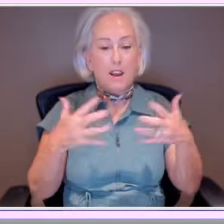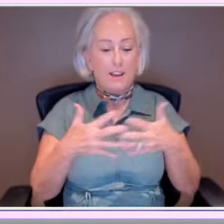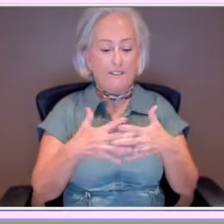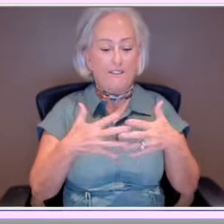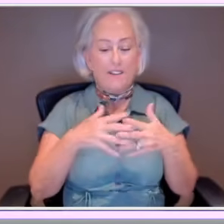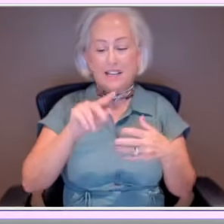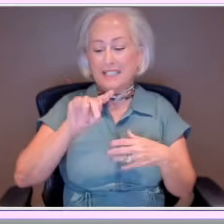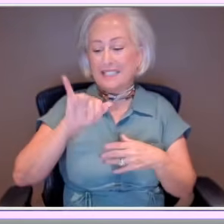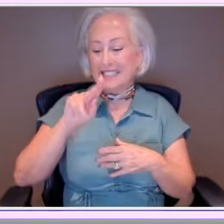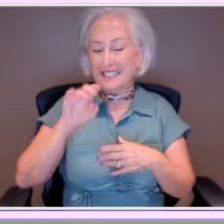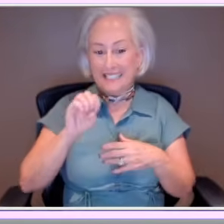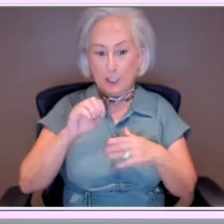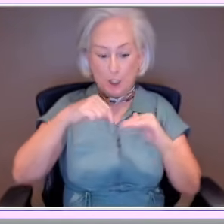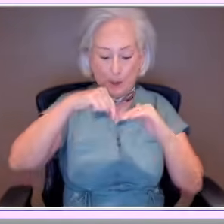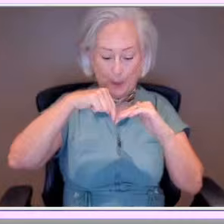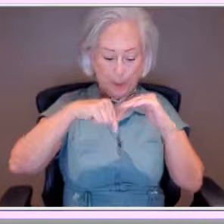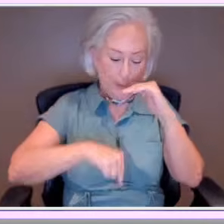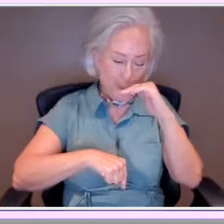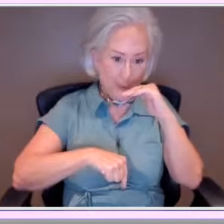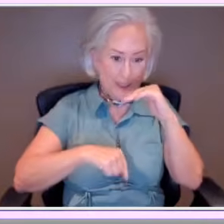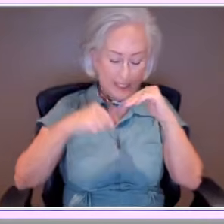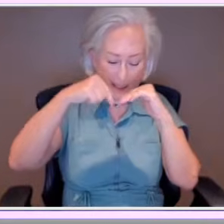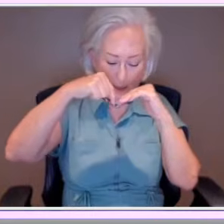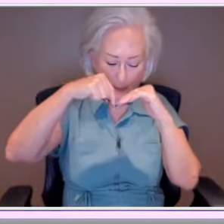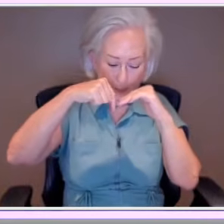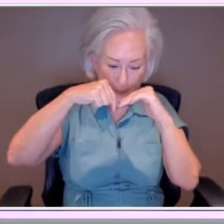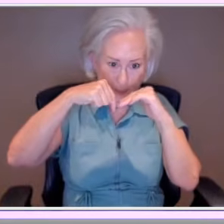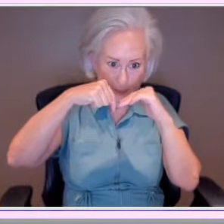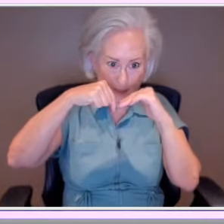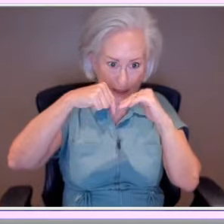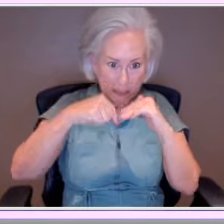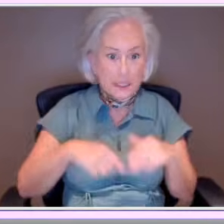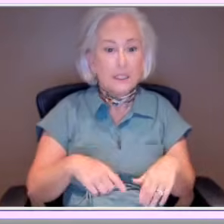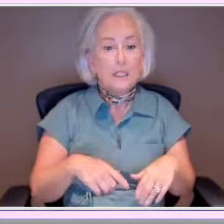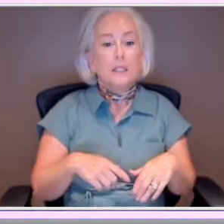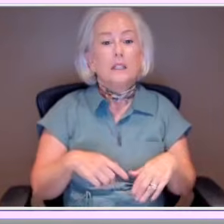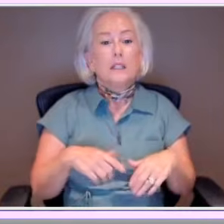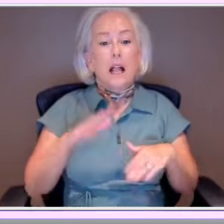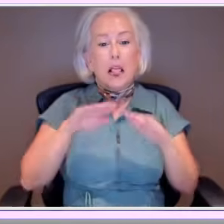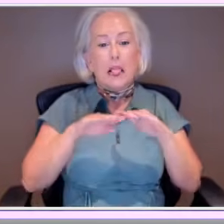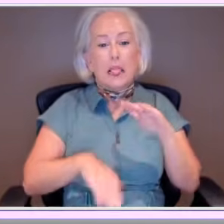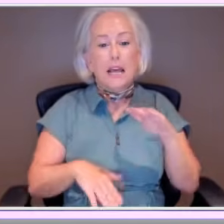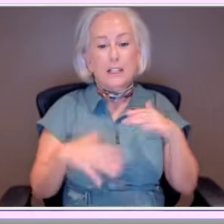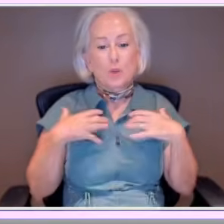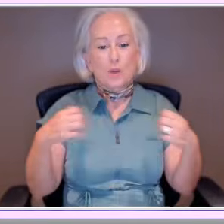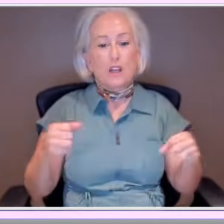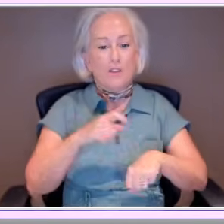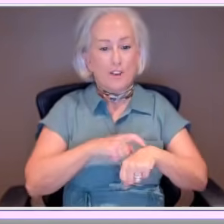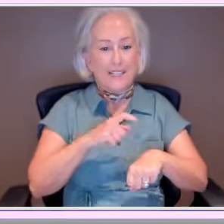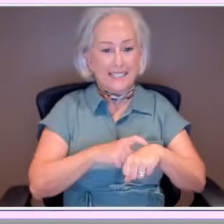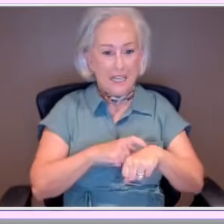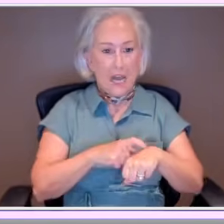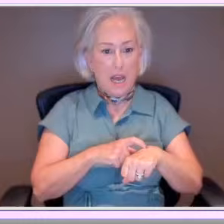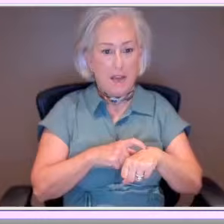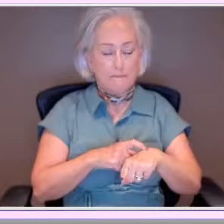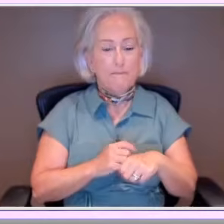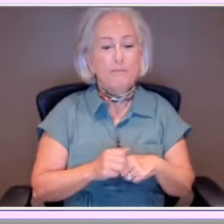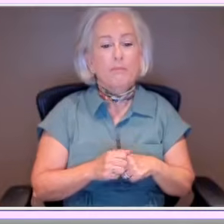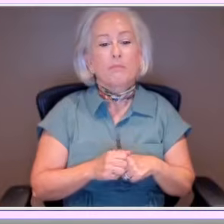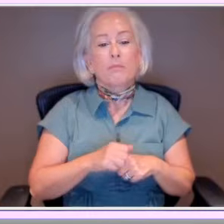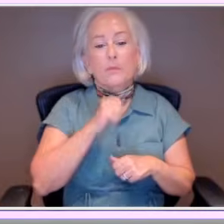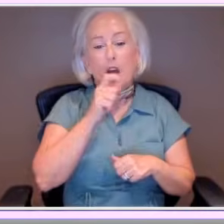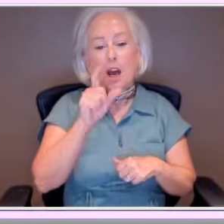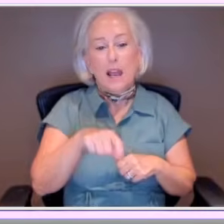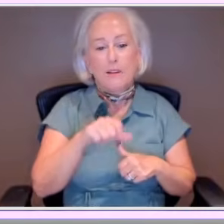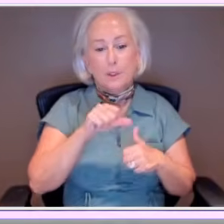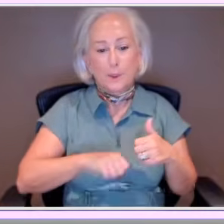and it's a quicker recovery time. It's not always safer. It depends on the anatomy, and it depends on the substrate that we're dealing with. So that's where the